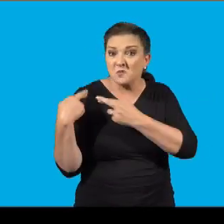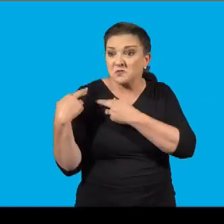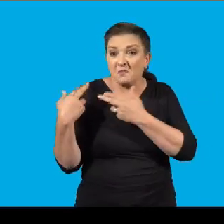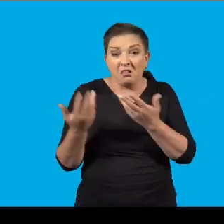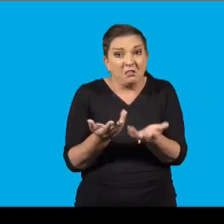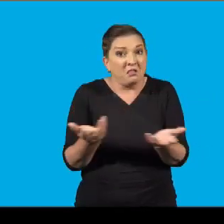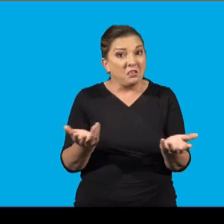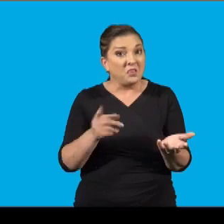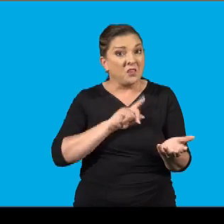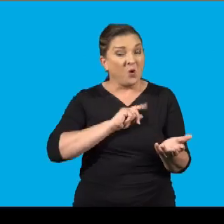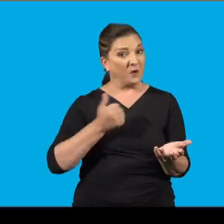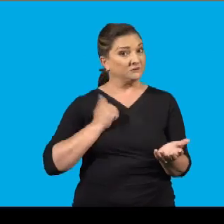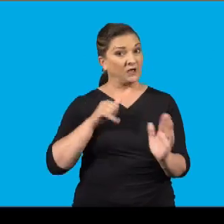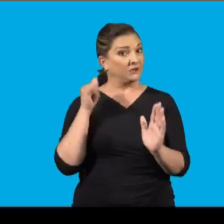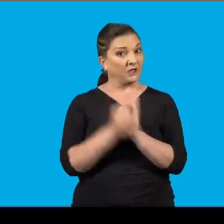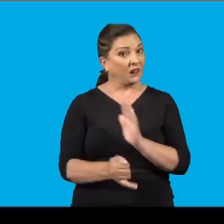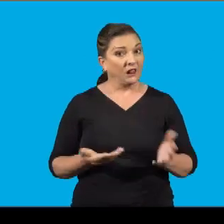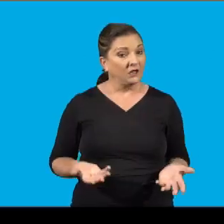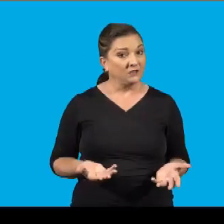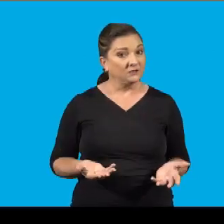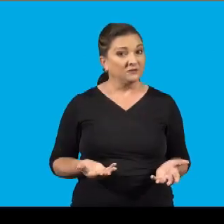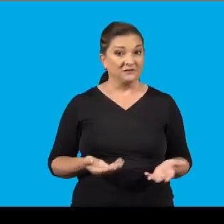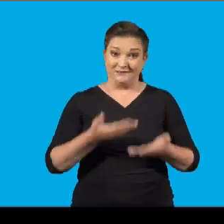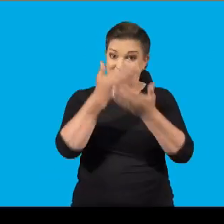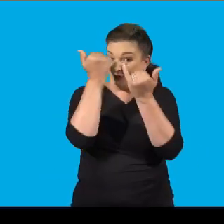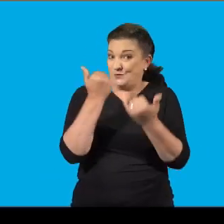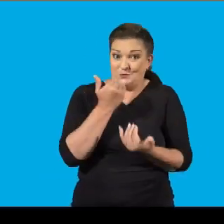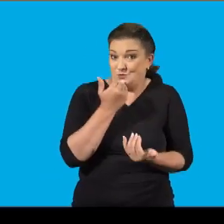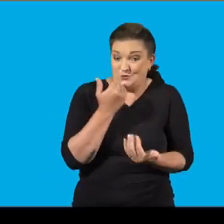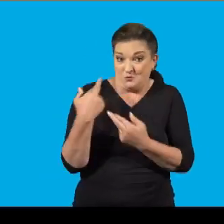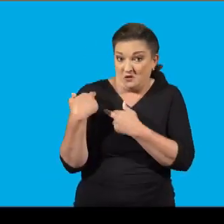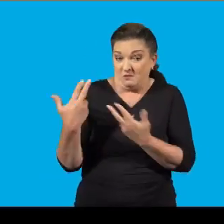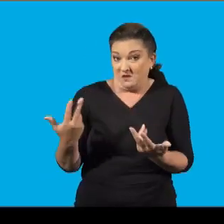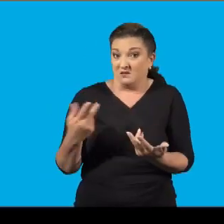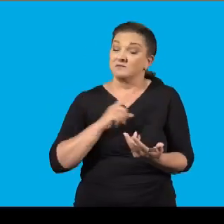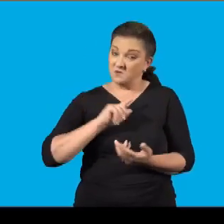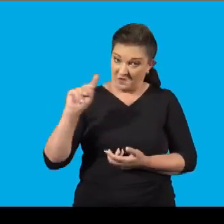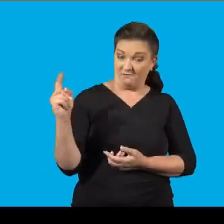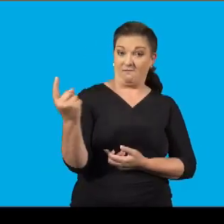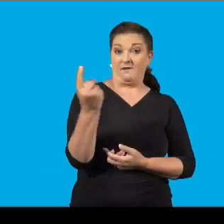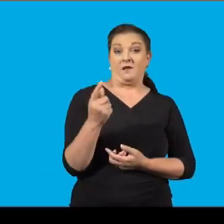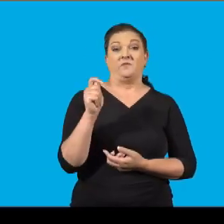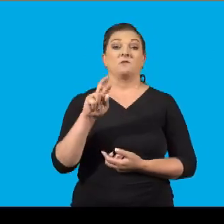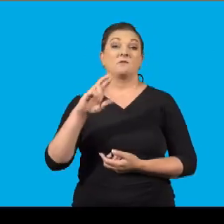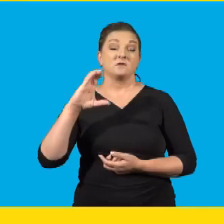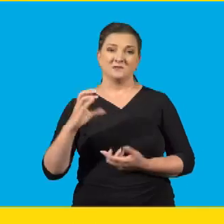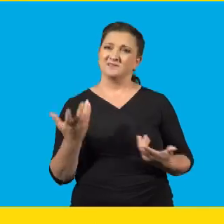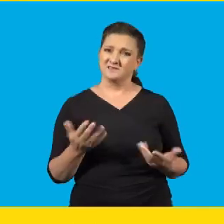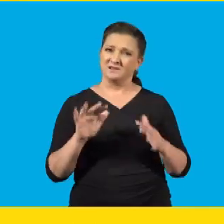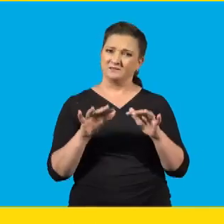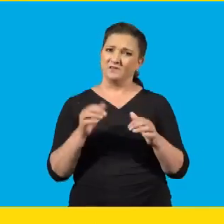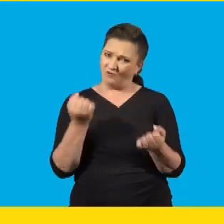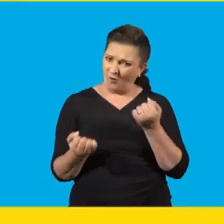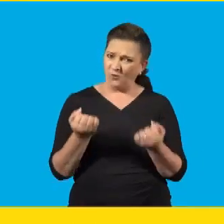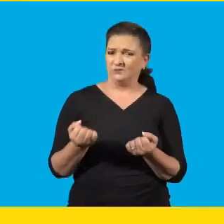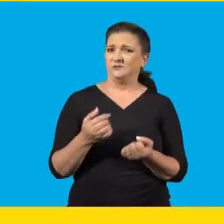who was responsible for the murder of her son. So obviously she didn't know. She came forward before the TRC in order to